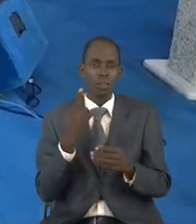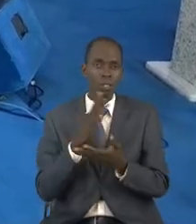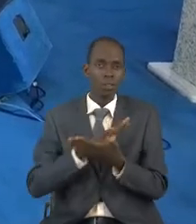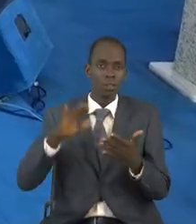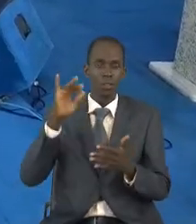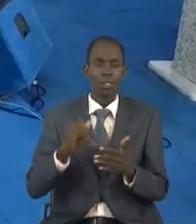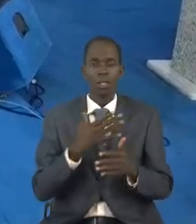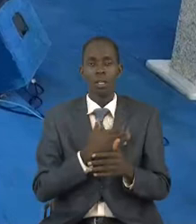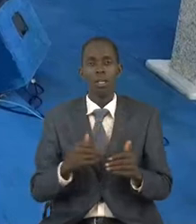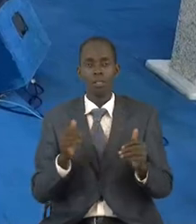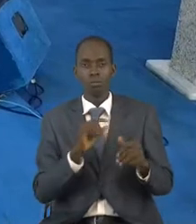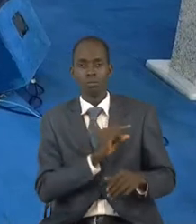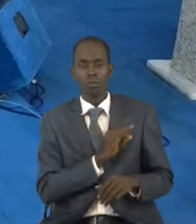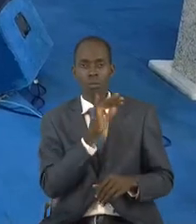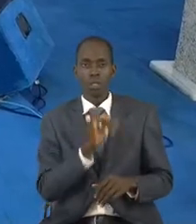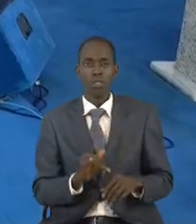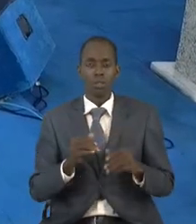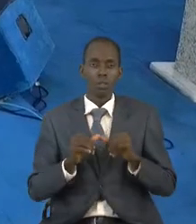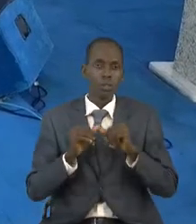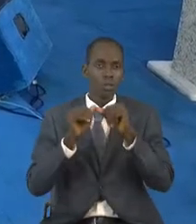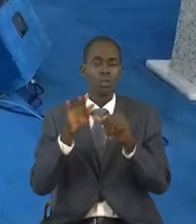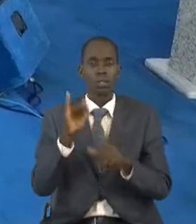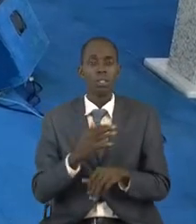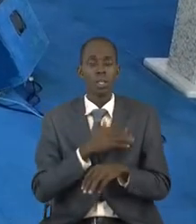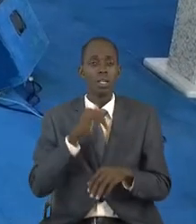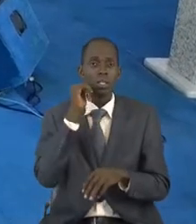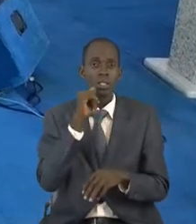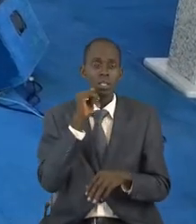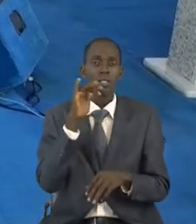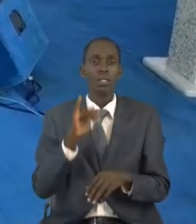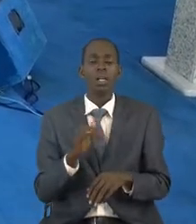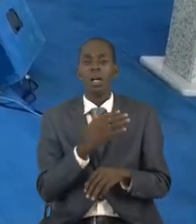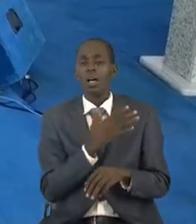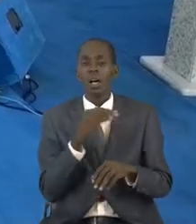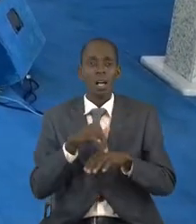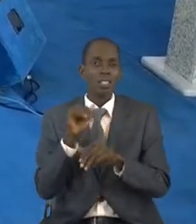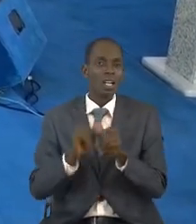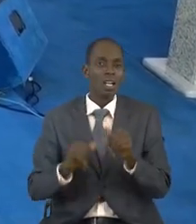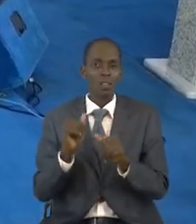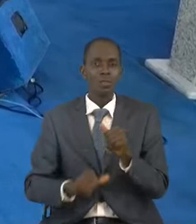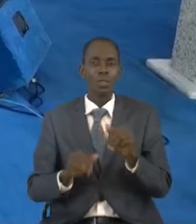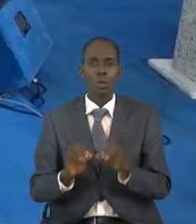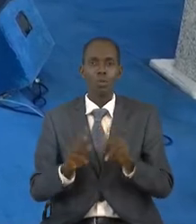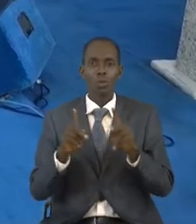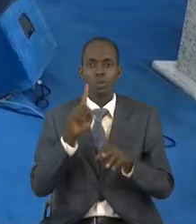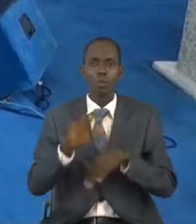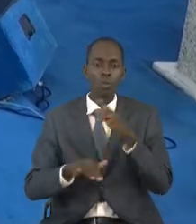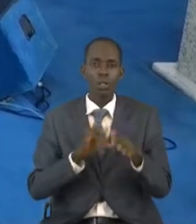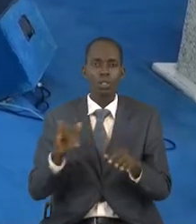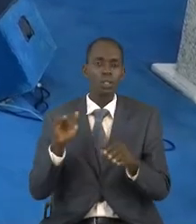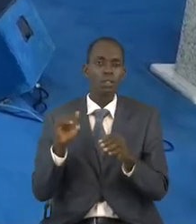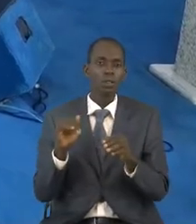conscientiously, consistently, and you walk daily at every opportunity you are walking with the Lord,